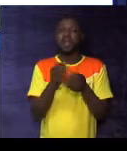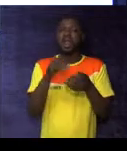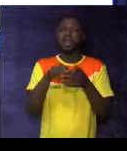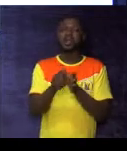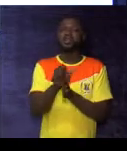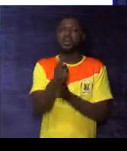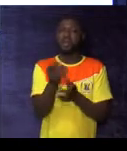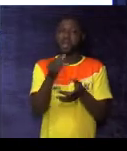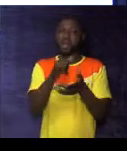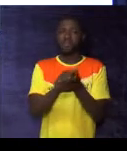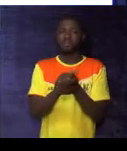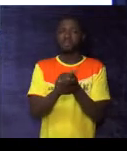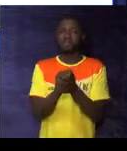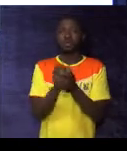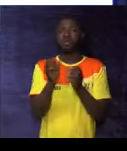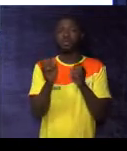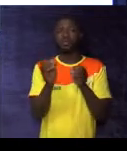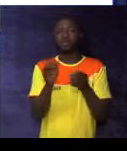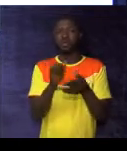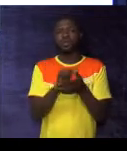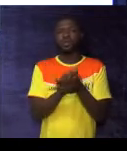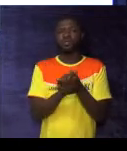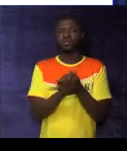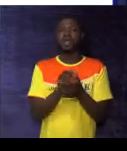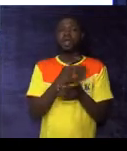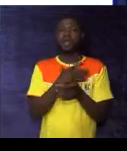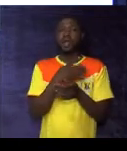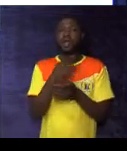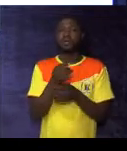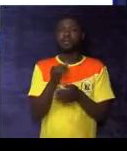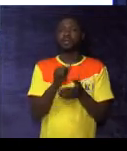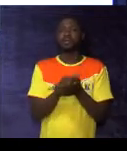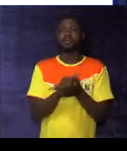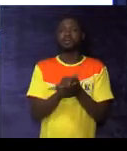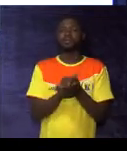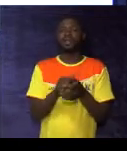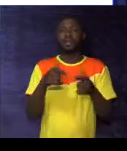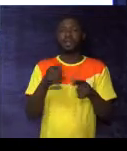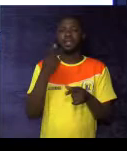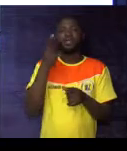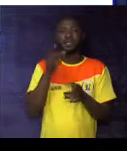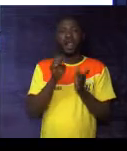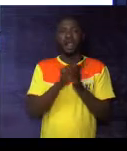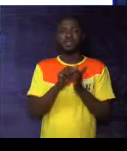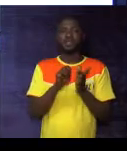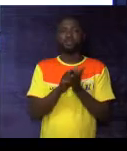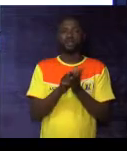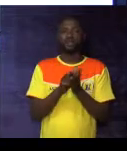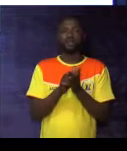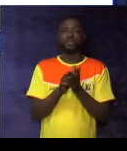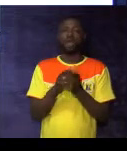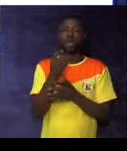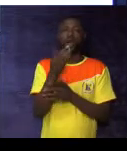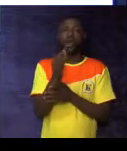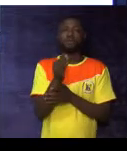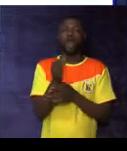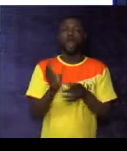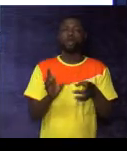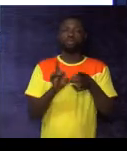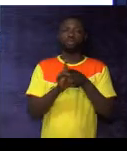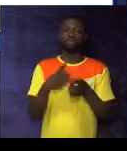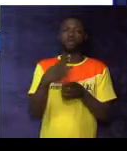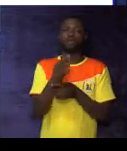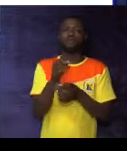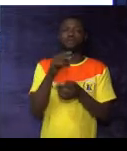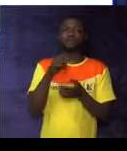case, in order that, so that, and that. Let's look at examples